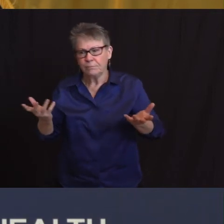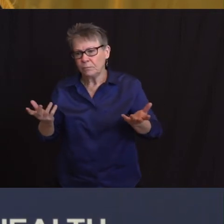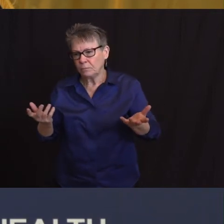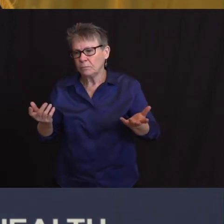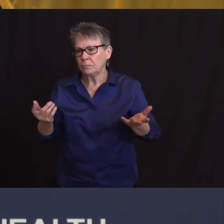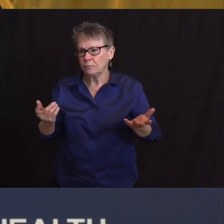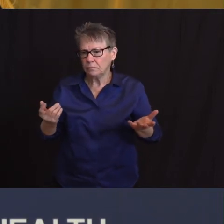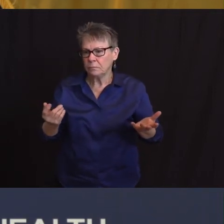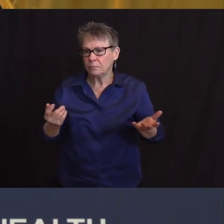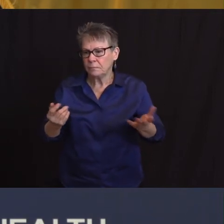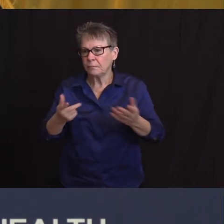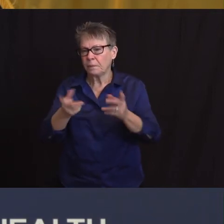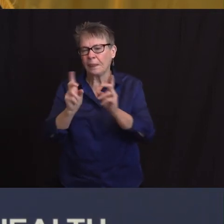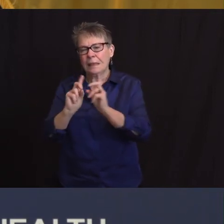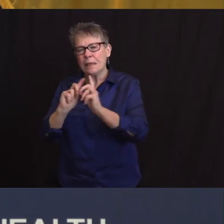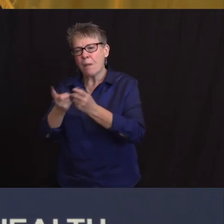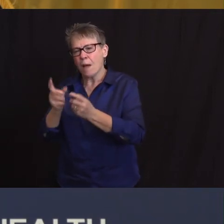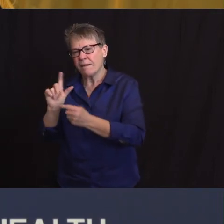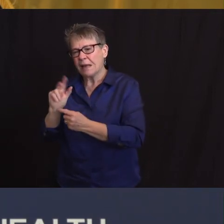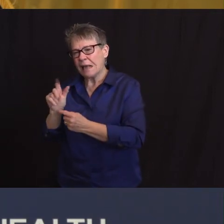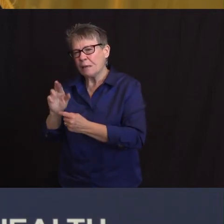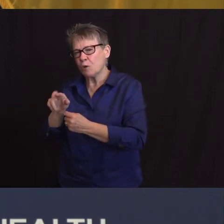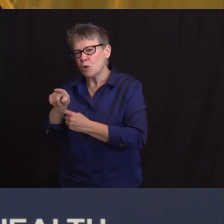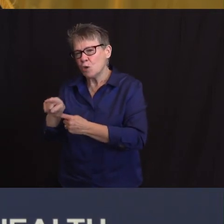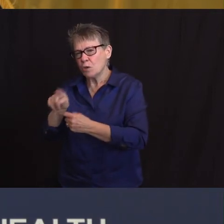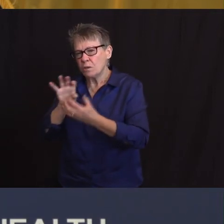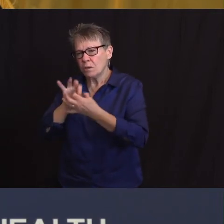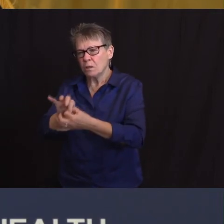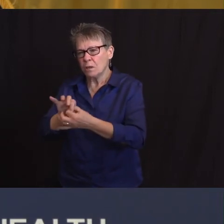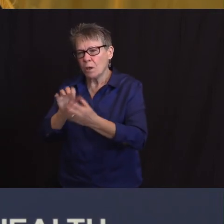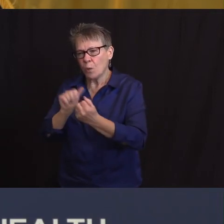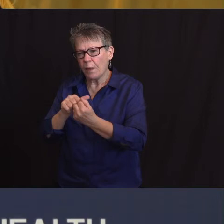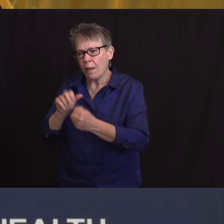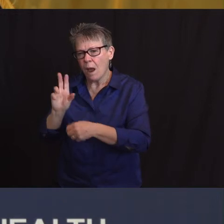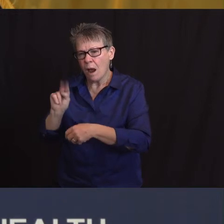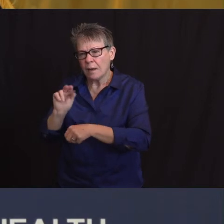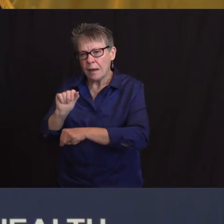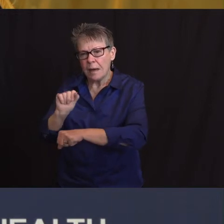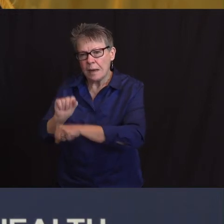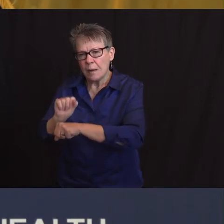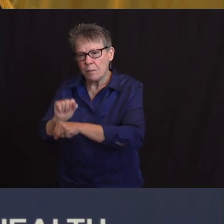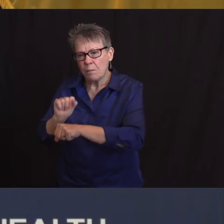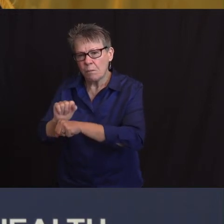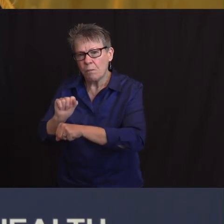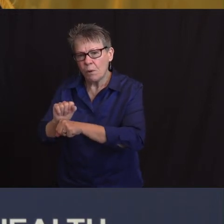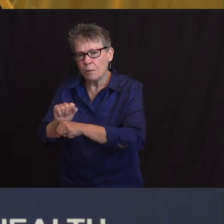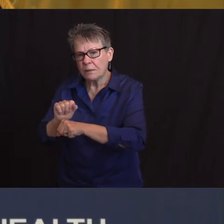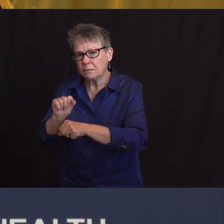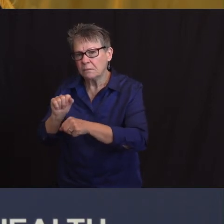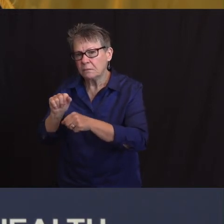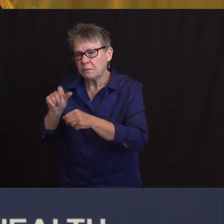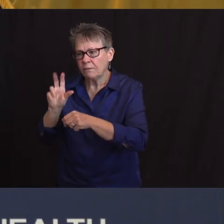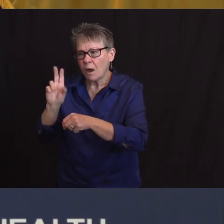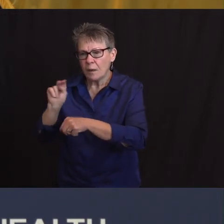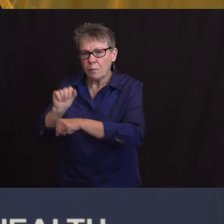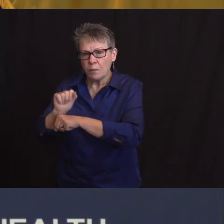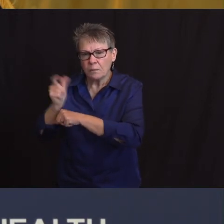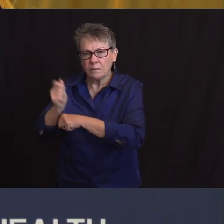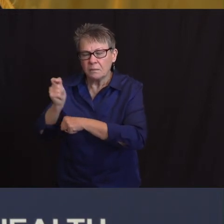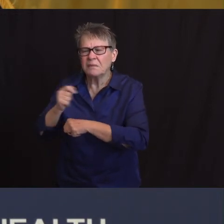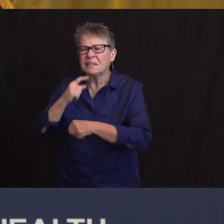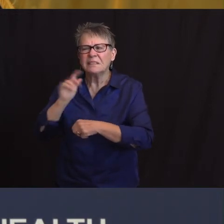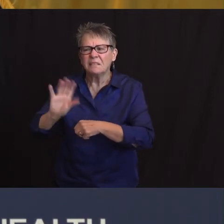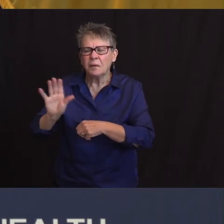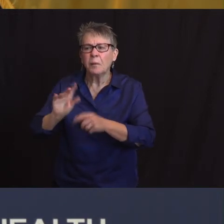was predicting on Friday. And so I want to take my hat off to him and his team in that unlocked itself over the weekend.